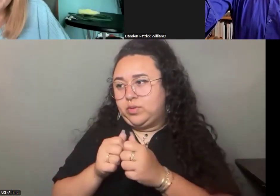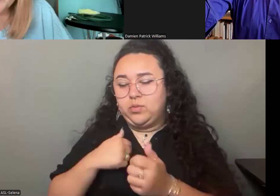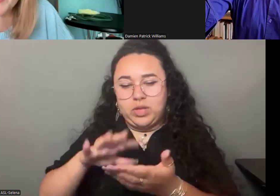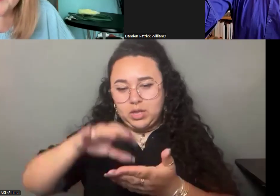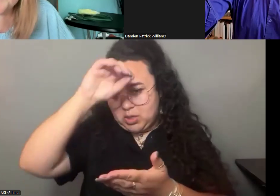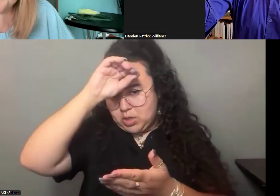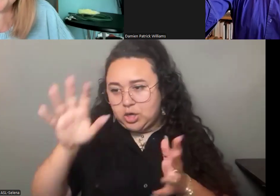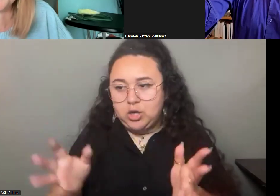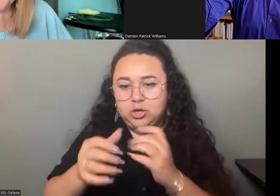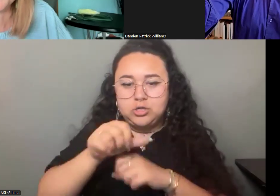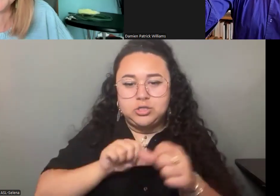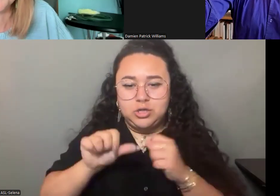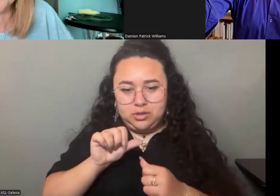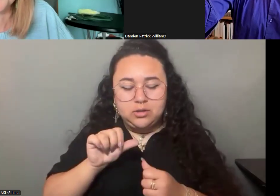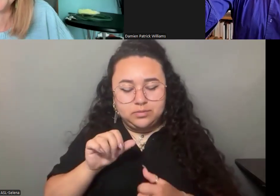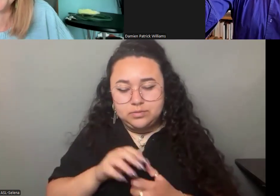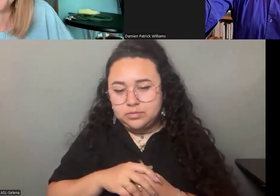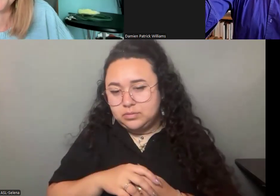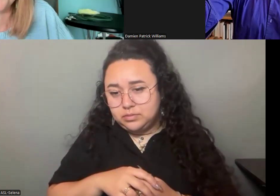and encourage each other.